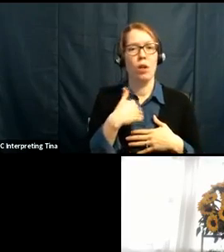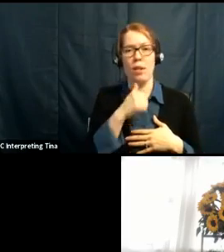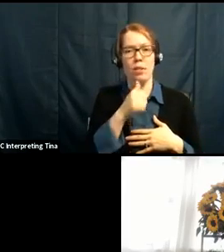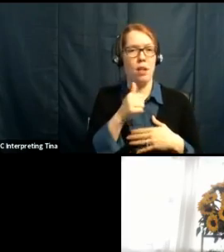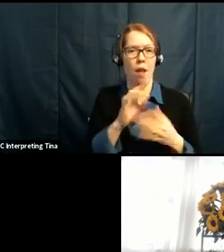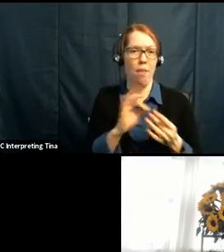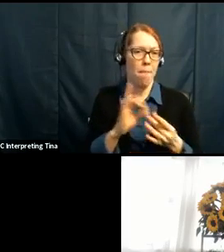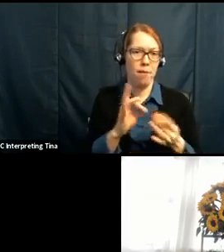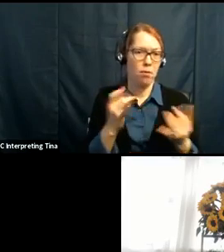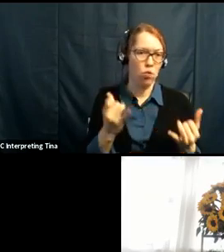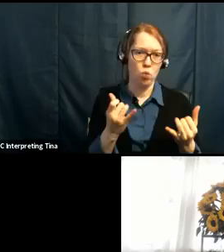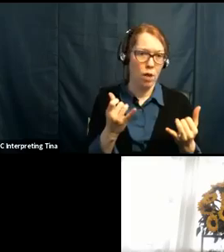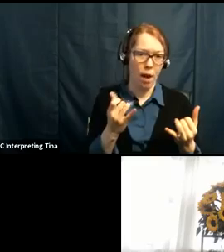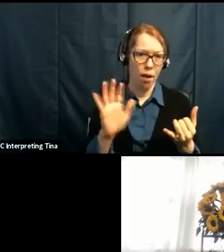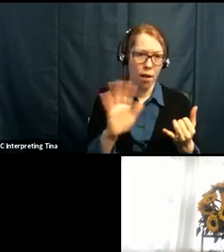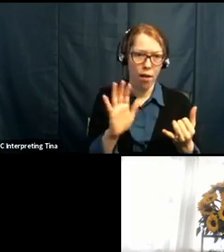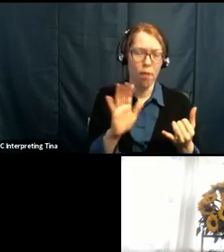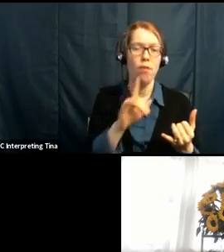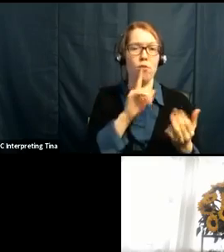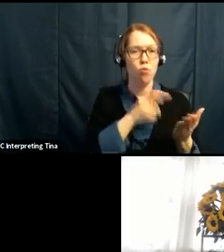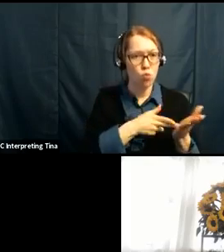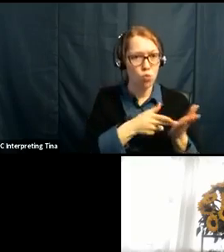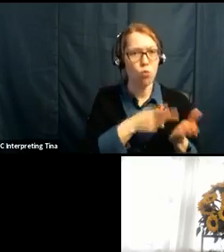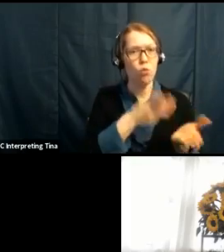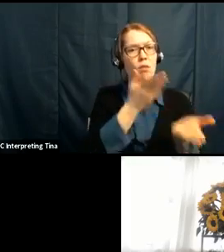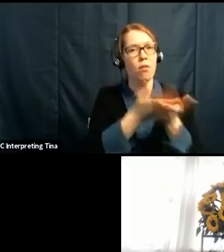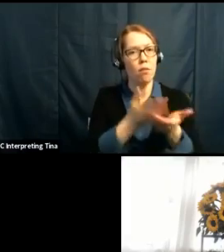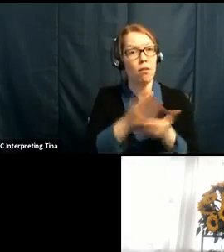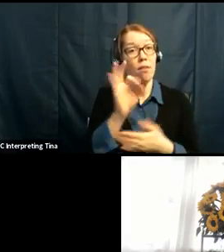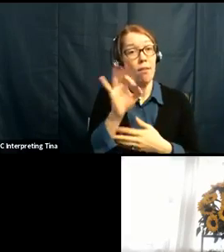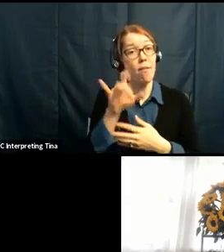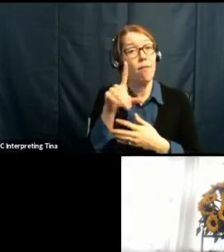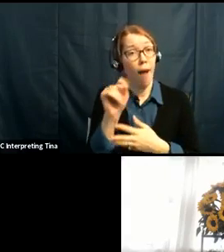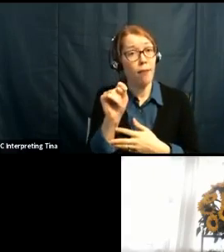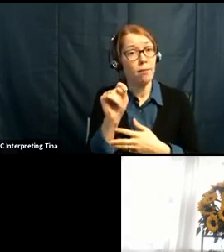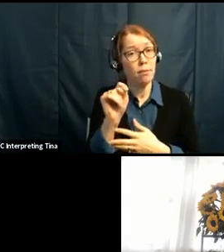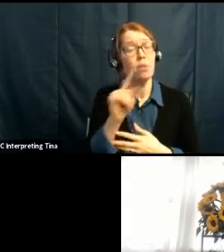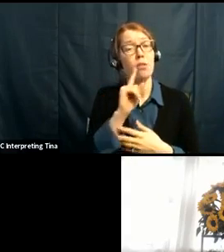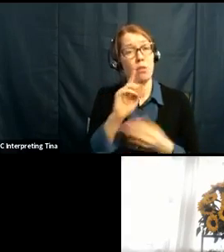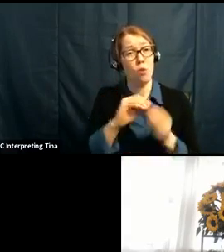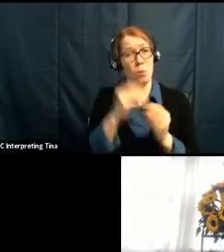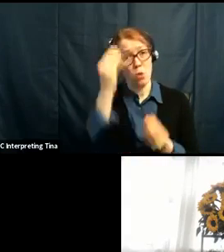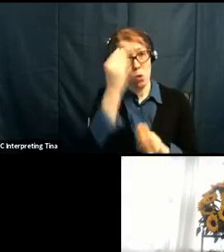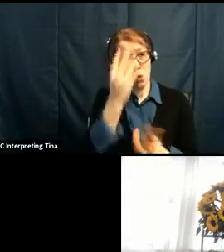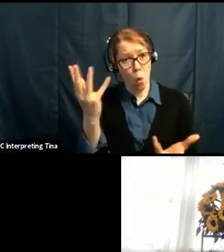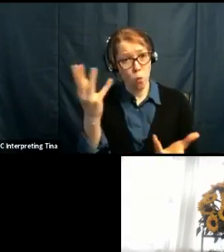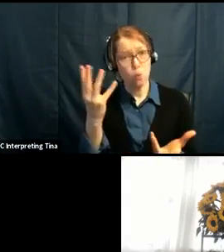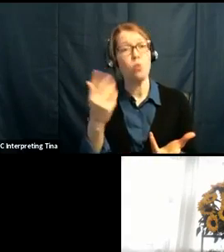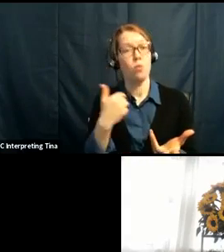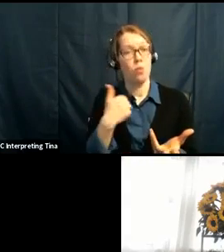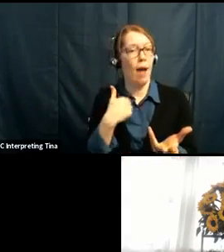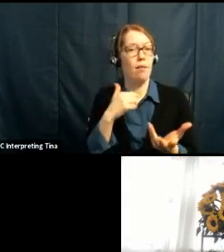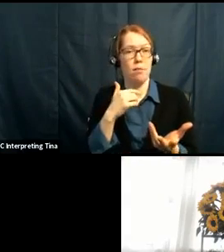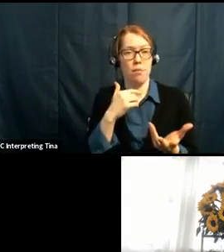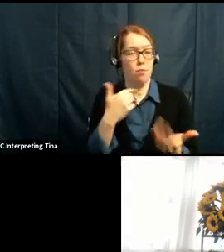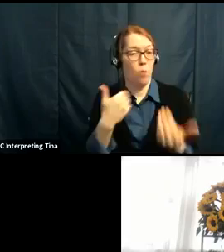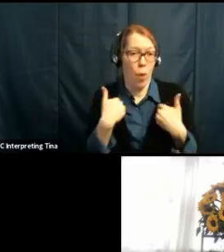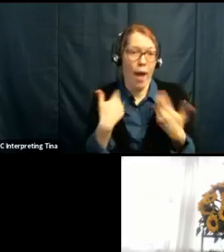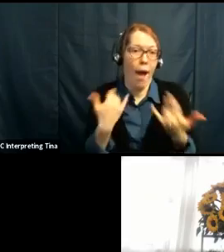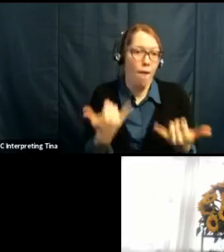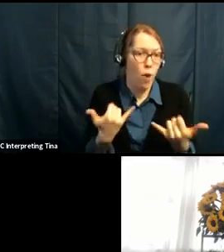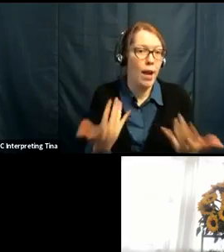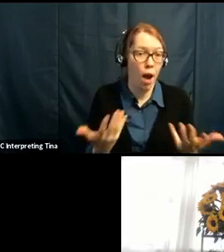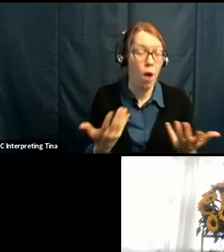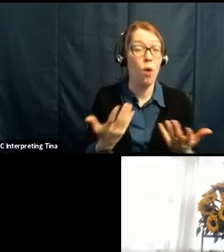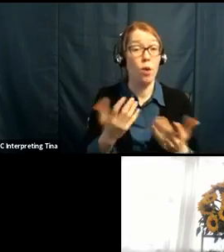message today. This is truthful. These are factual. You just heard the numbers that I told you. They're what we have. Our conditions